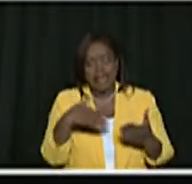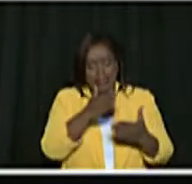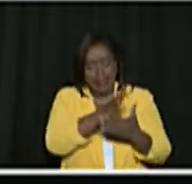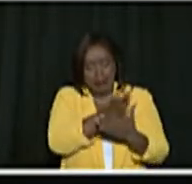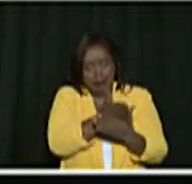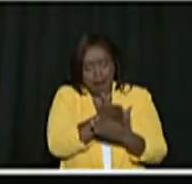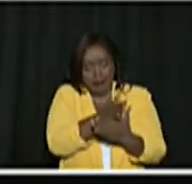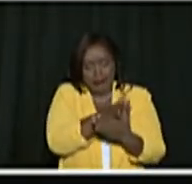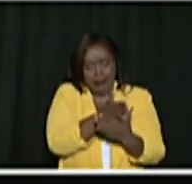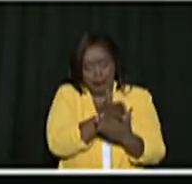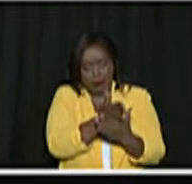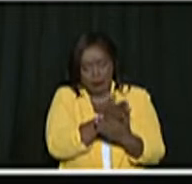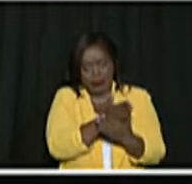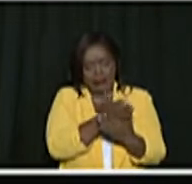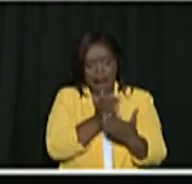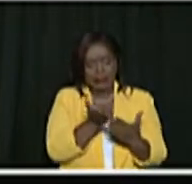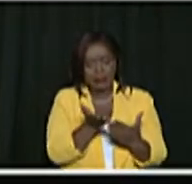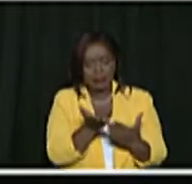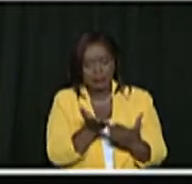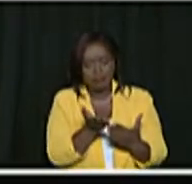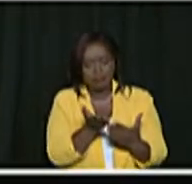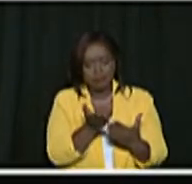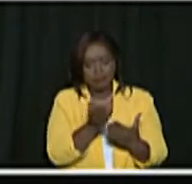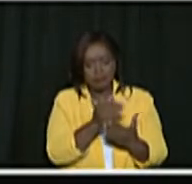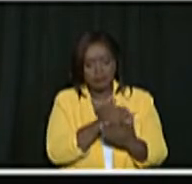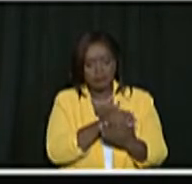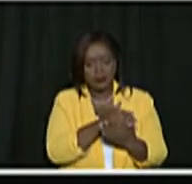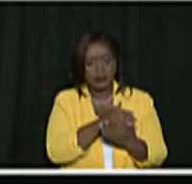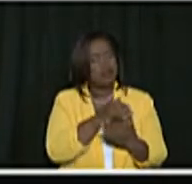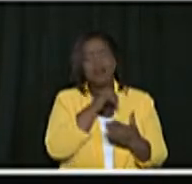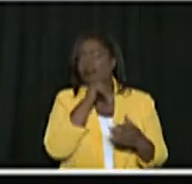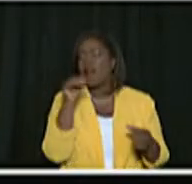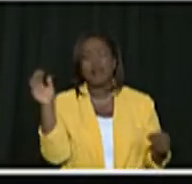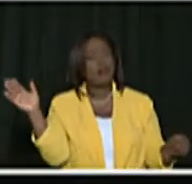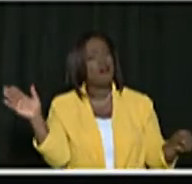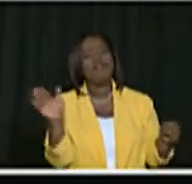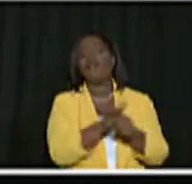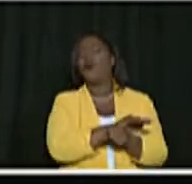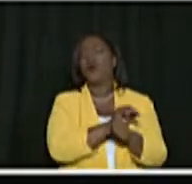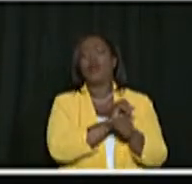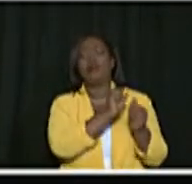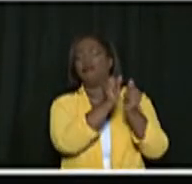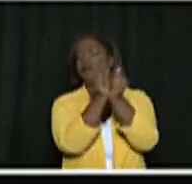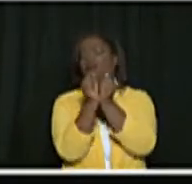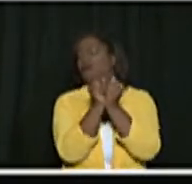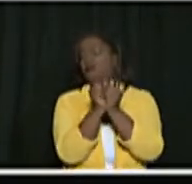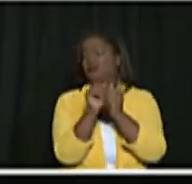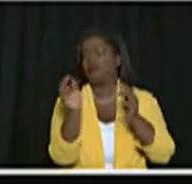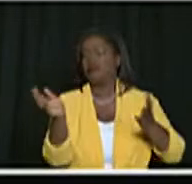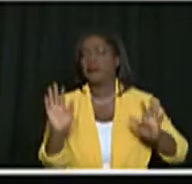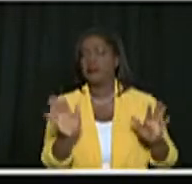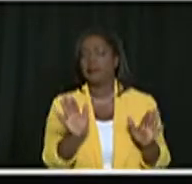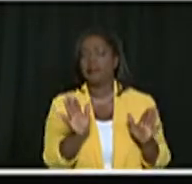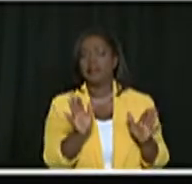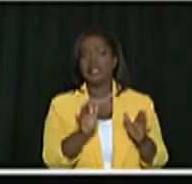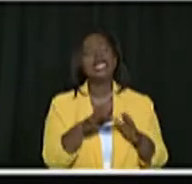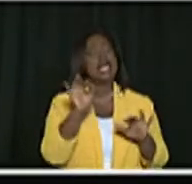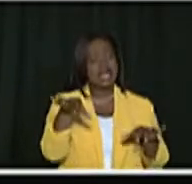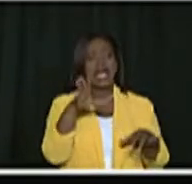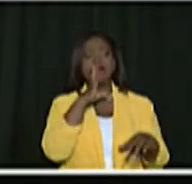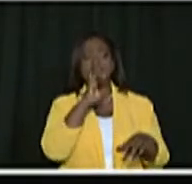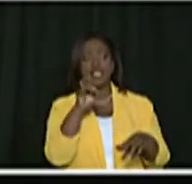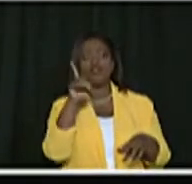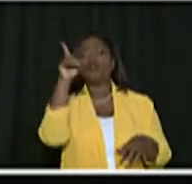medium-term facility, not a maximum security. Transition. Yes, it could be a day facility, and